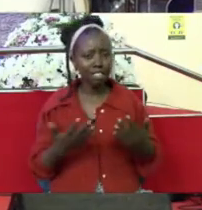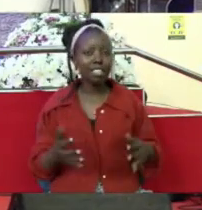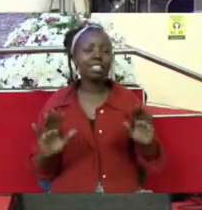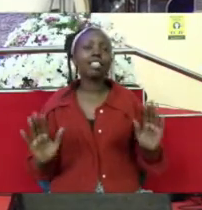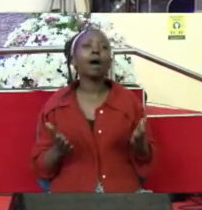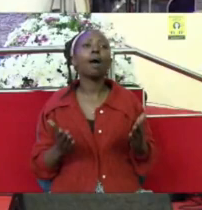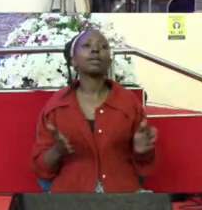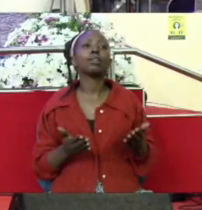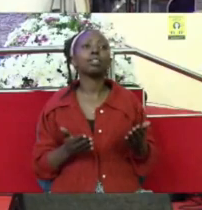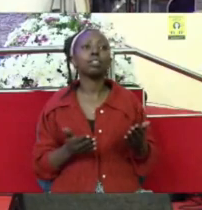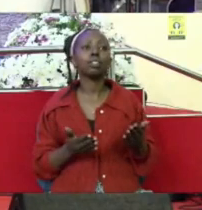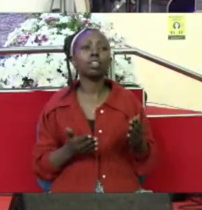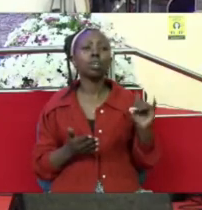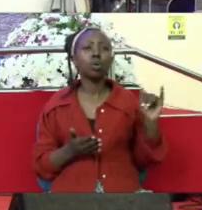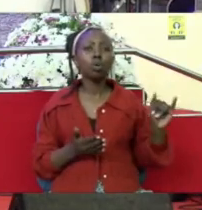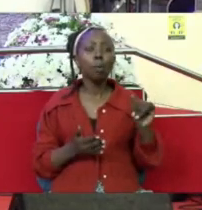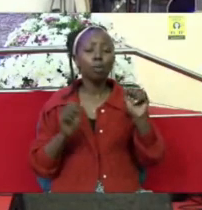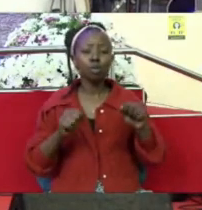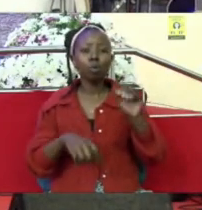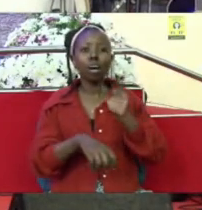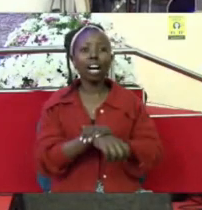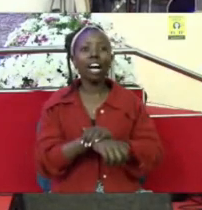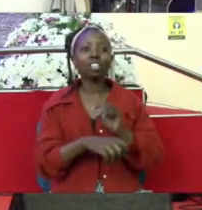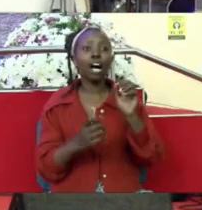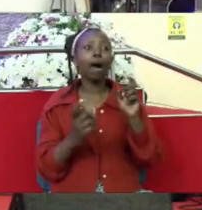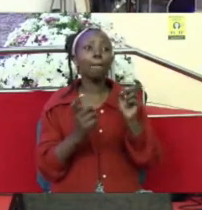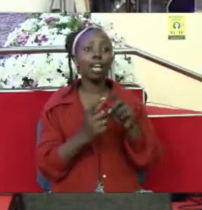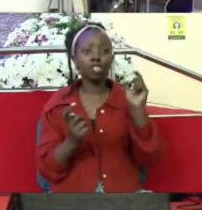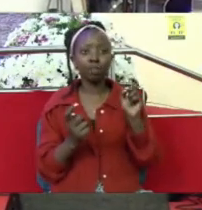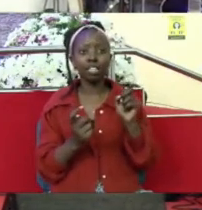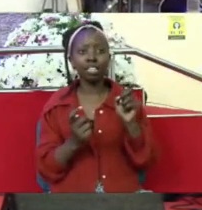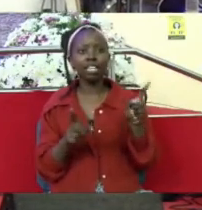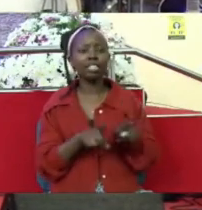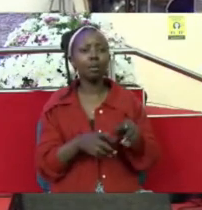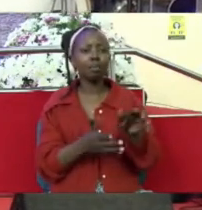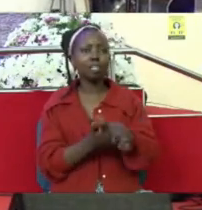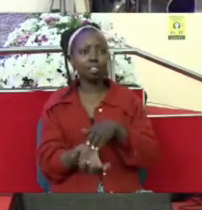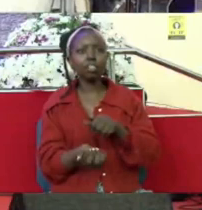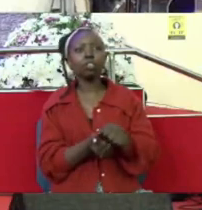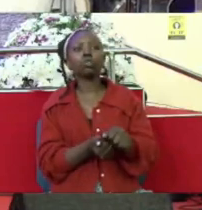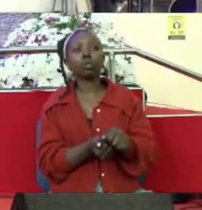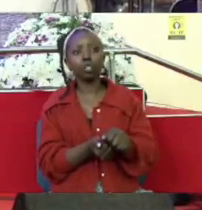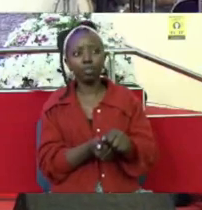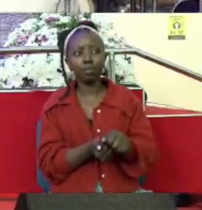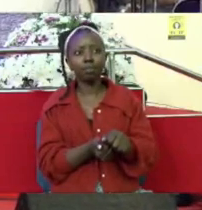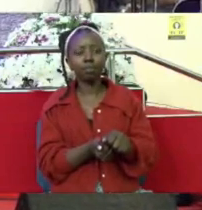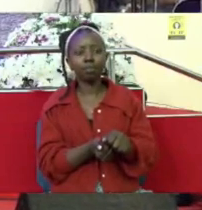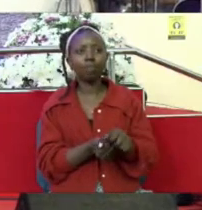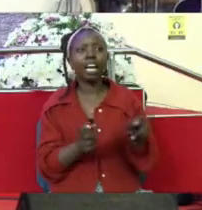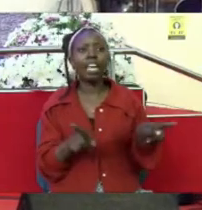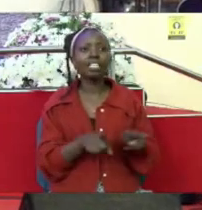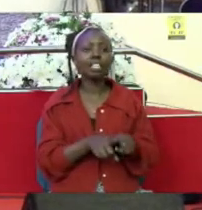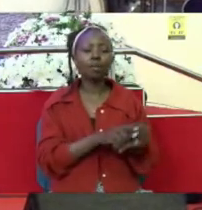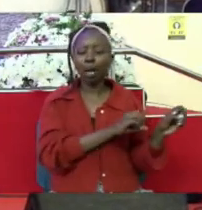people will be punished to everlasting destruction and shut out from the presence of the